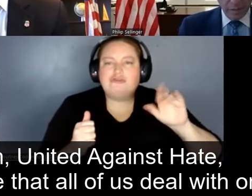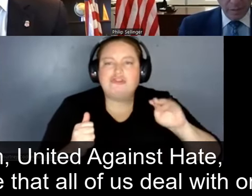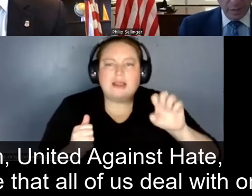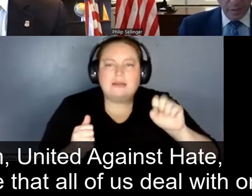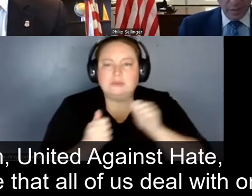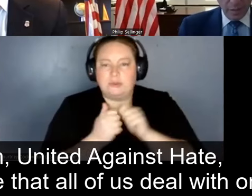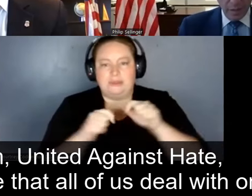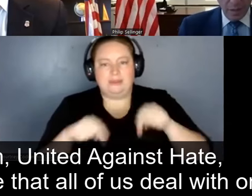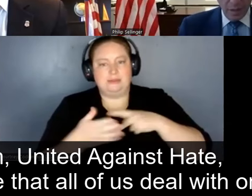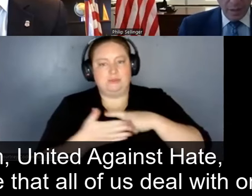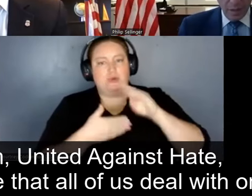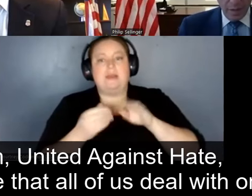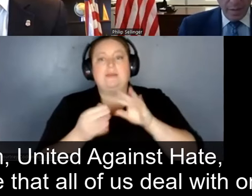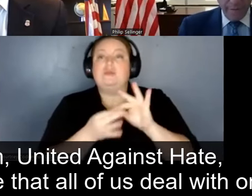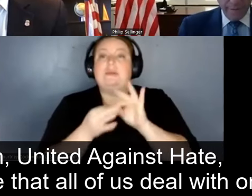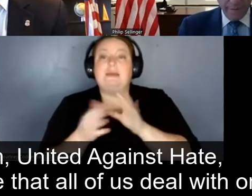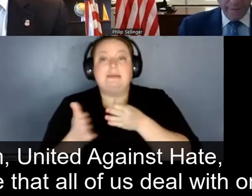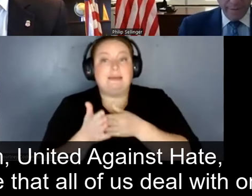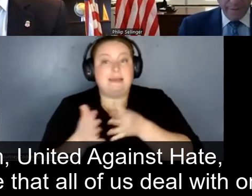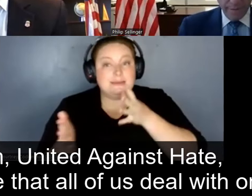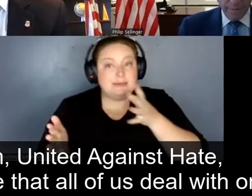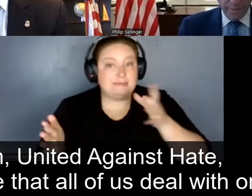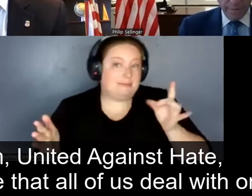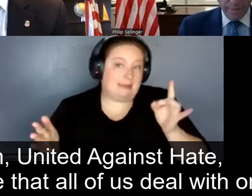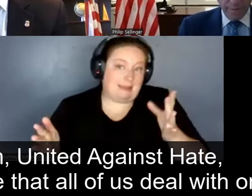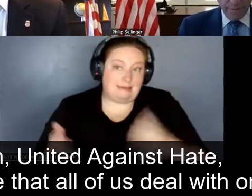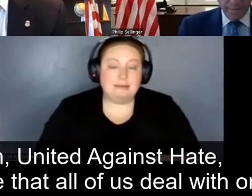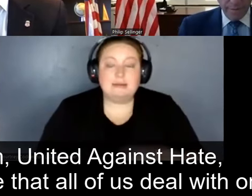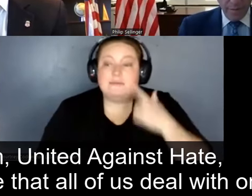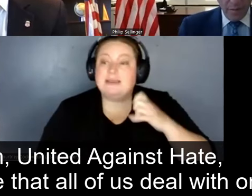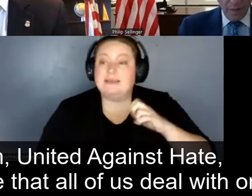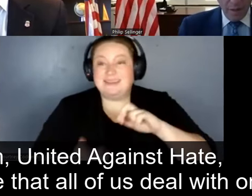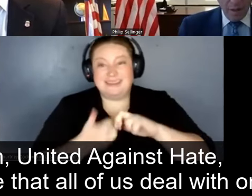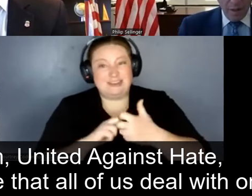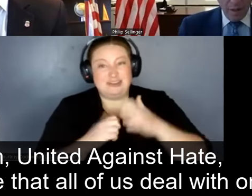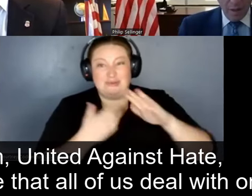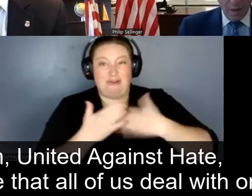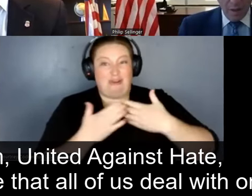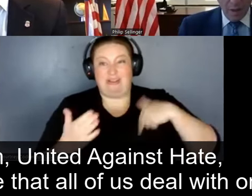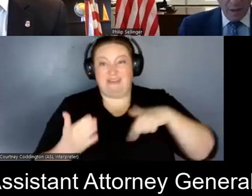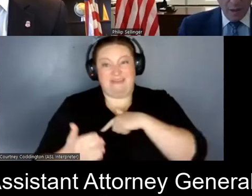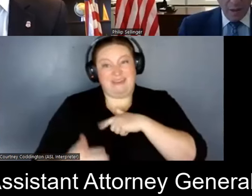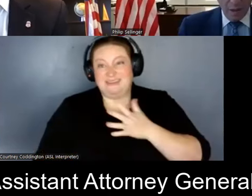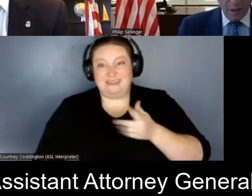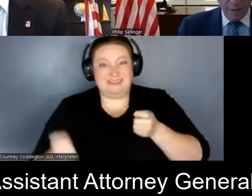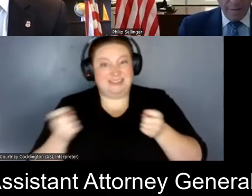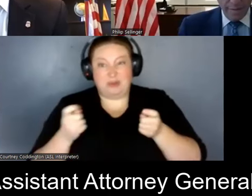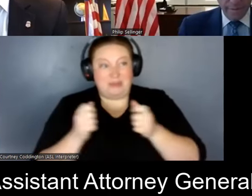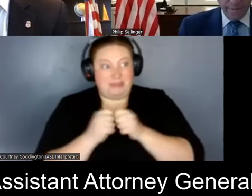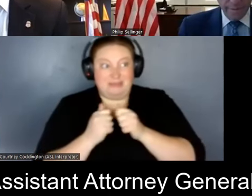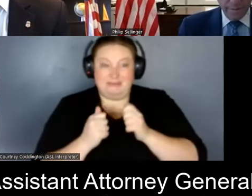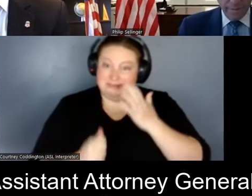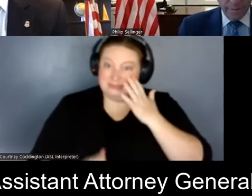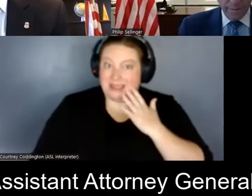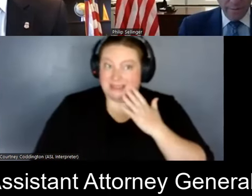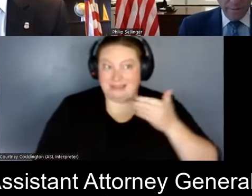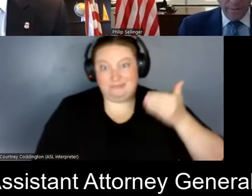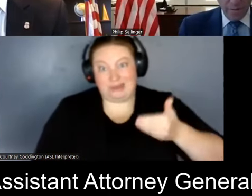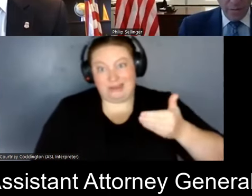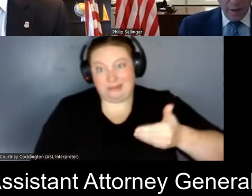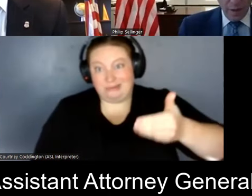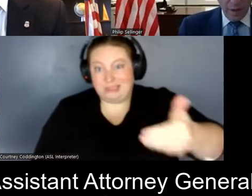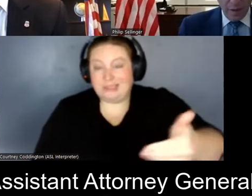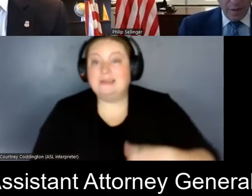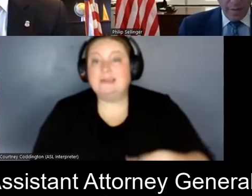United Against Hate, because it's an issue that all of us deal with on a sadly regular basis. The Assistant